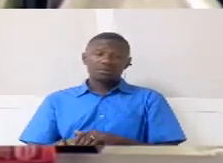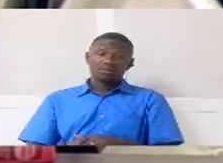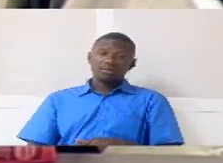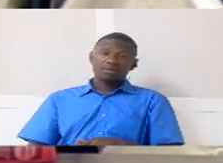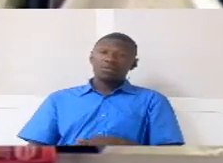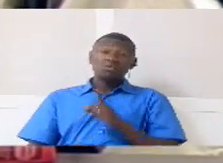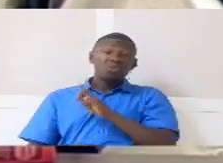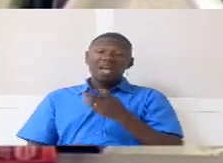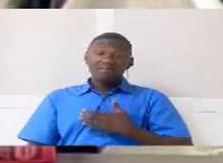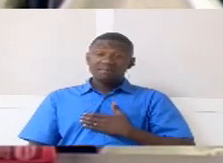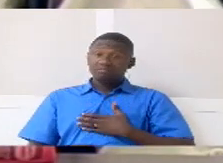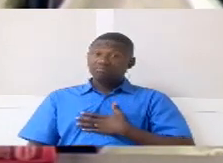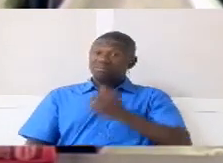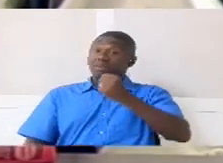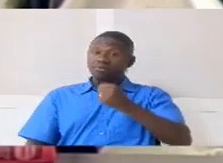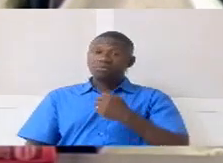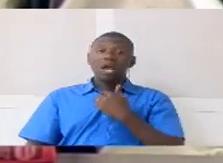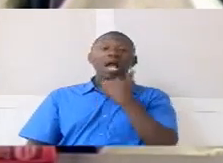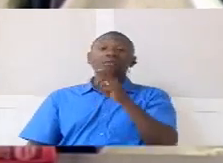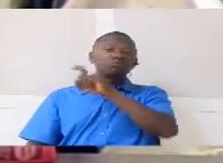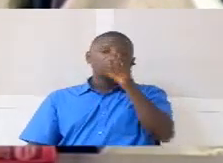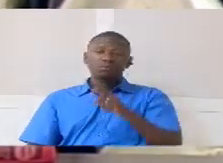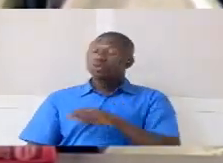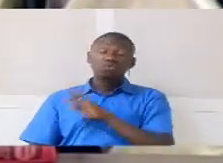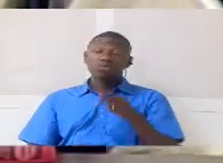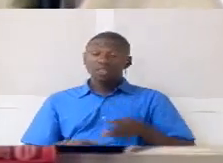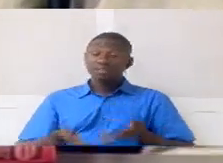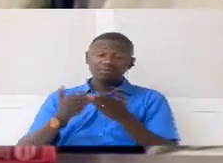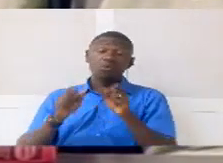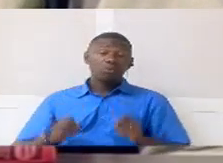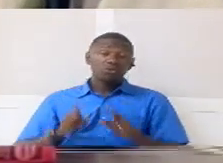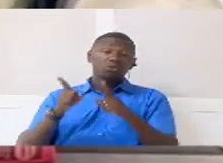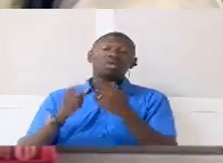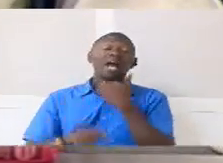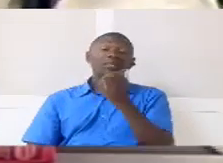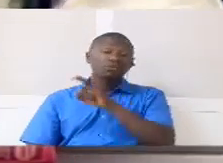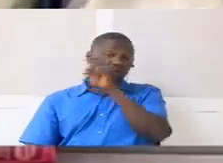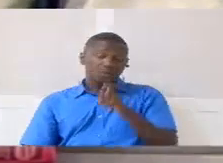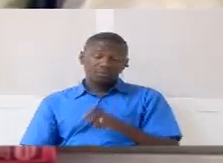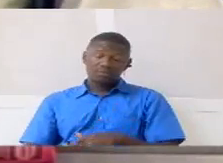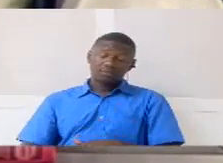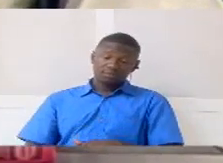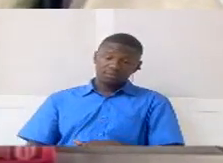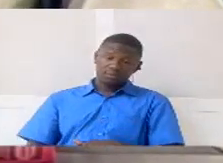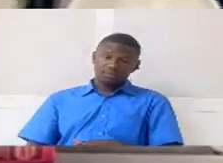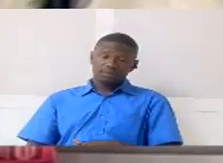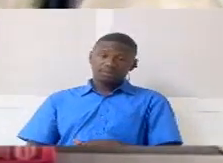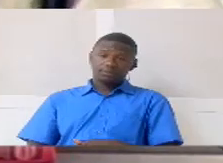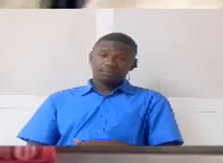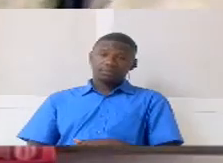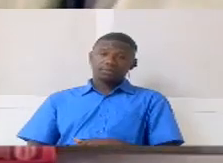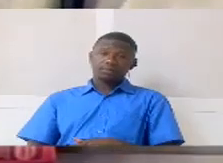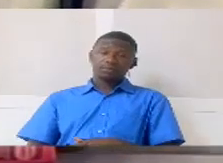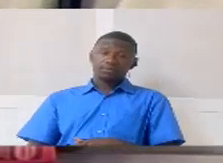You will not muster the courage to ask them. They will not even give you the opportunity to ask them the names. Nga record sol don so to munia alanko e bigeto ye mol na fe na munia alanko e ka kejel